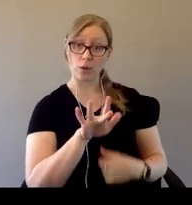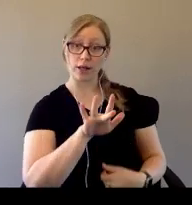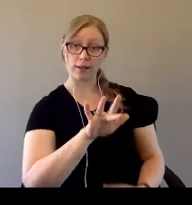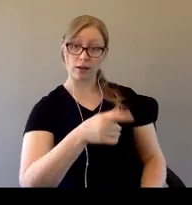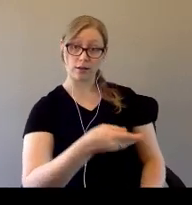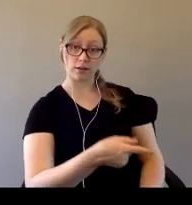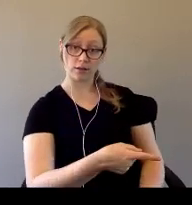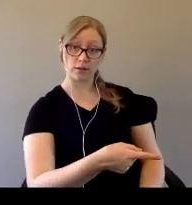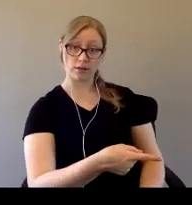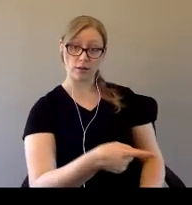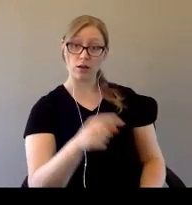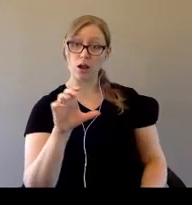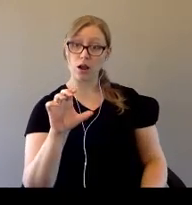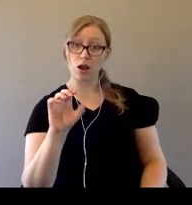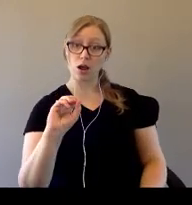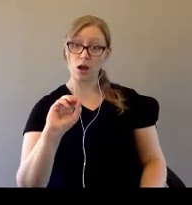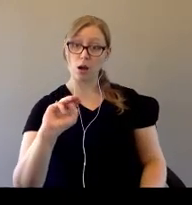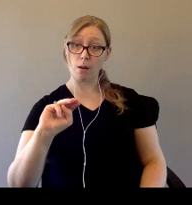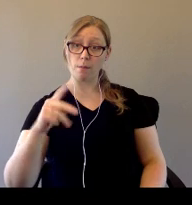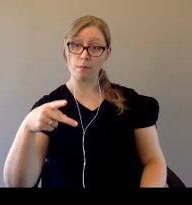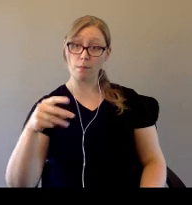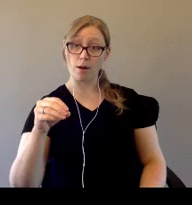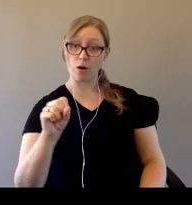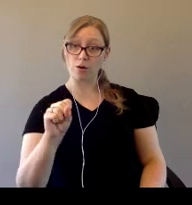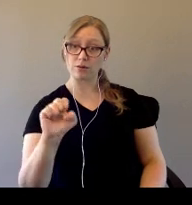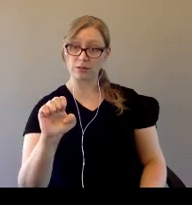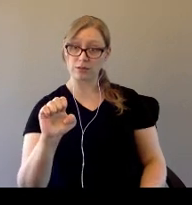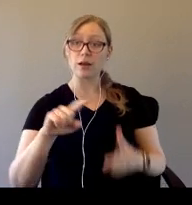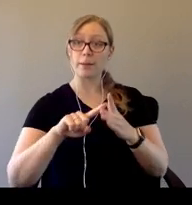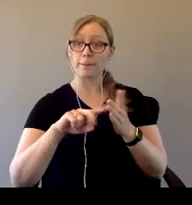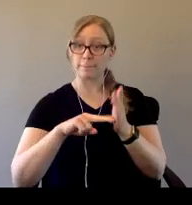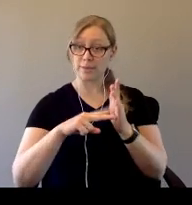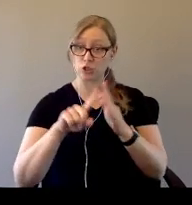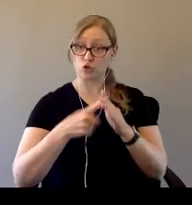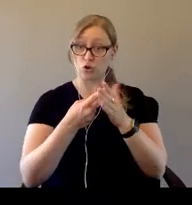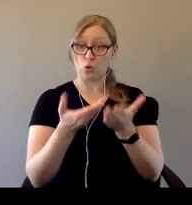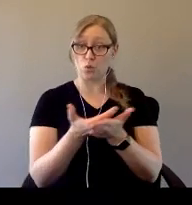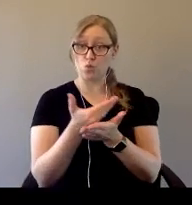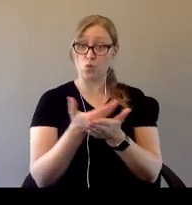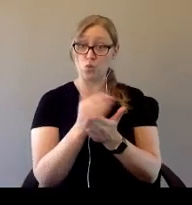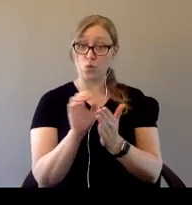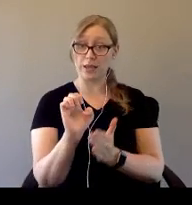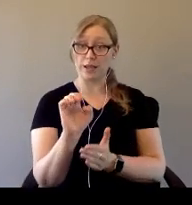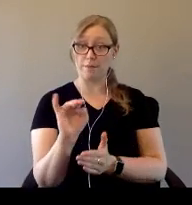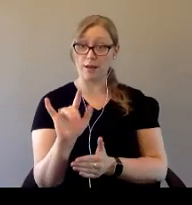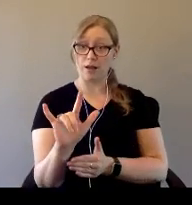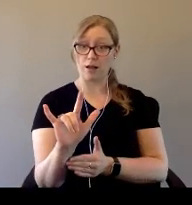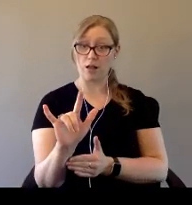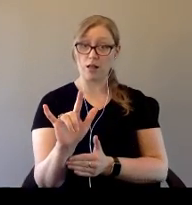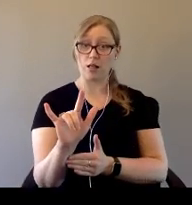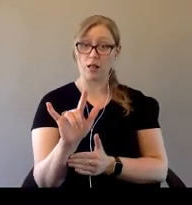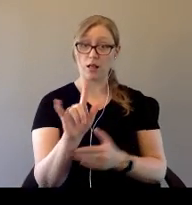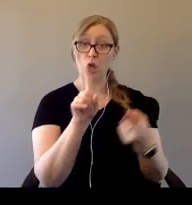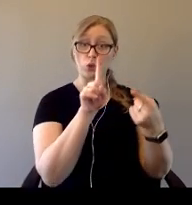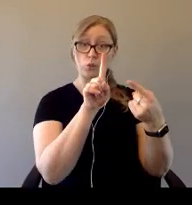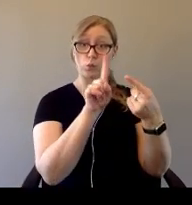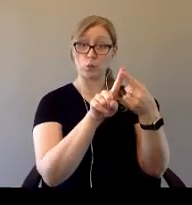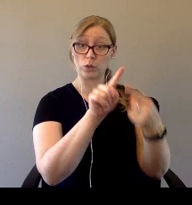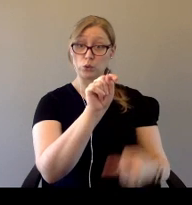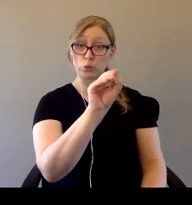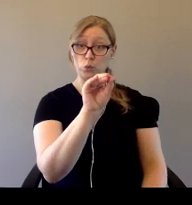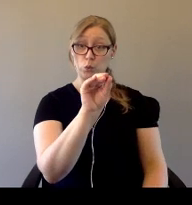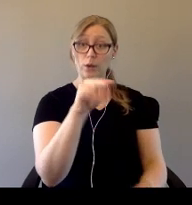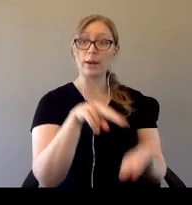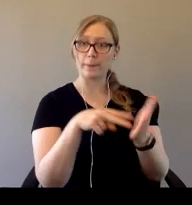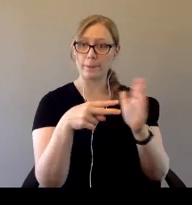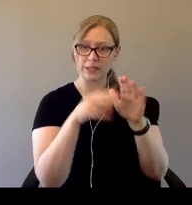compose, and the compose button is how you write new emails. And in the to section, that is where you're going to write who you are writing